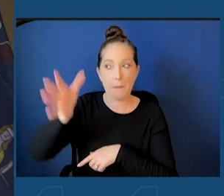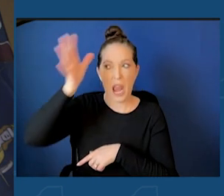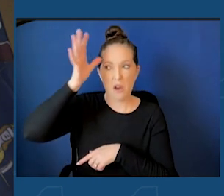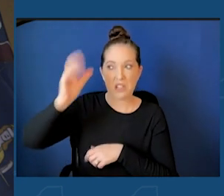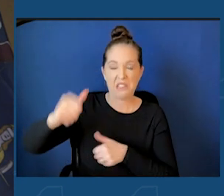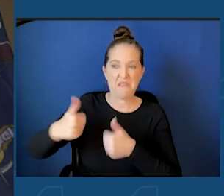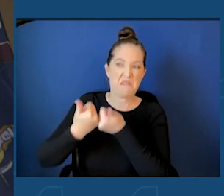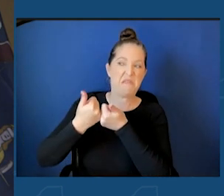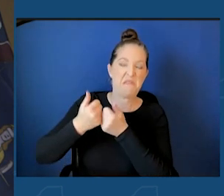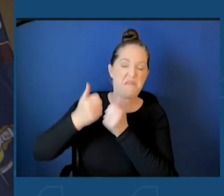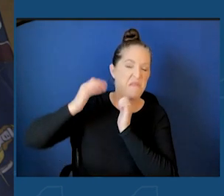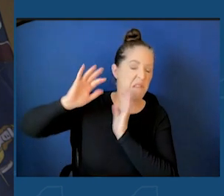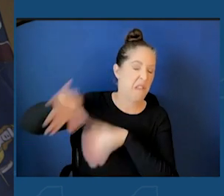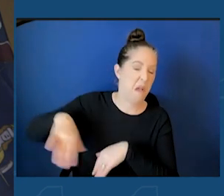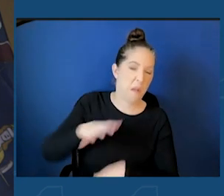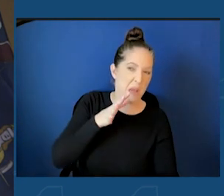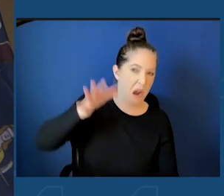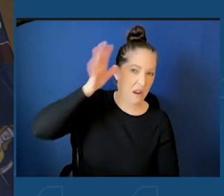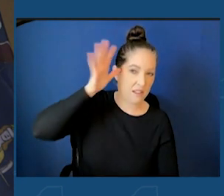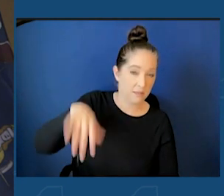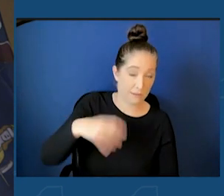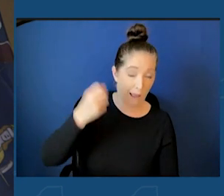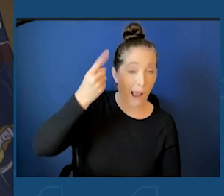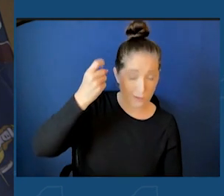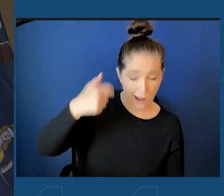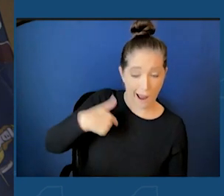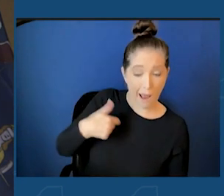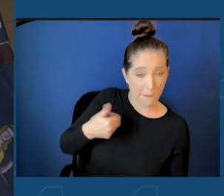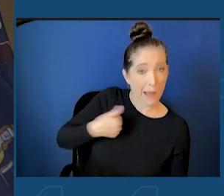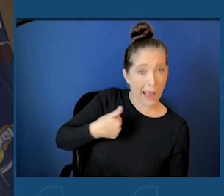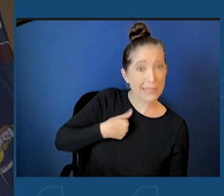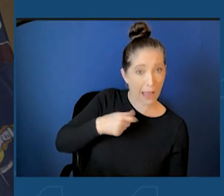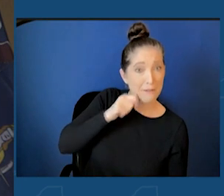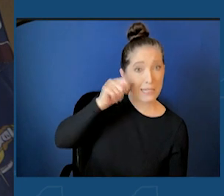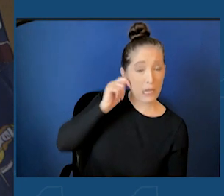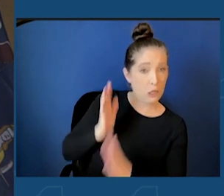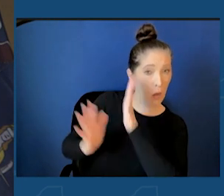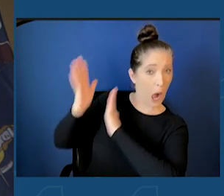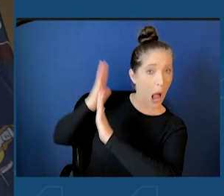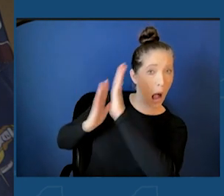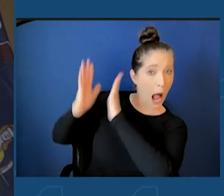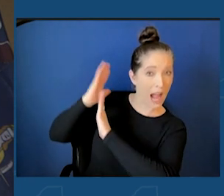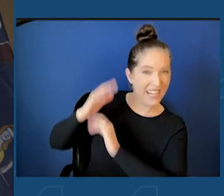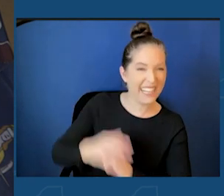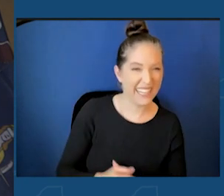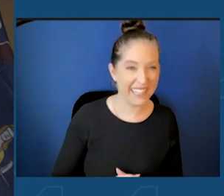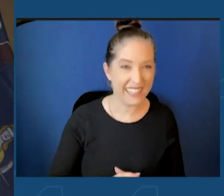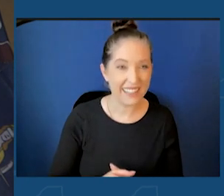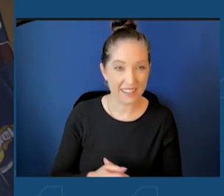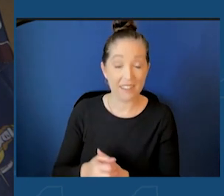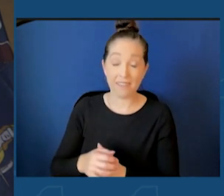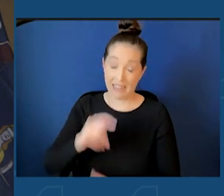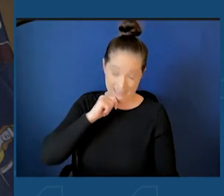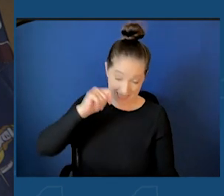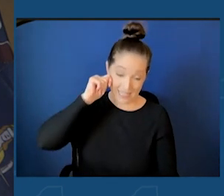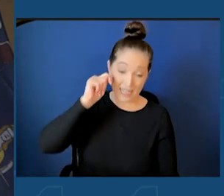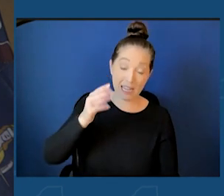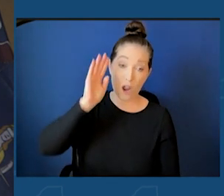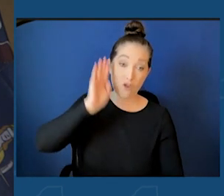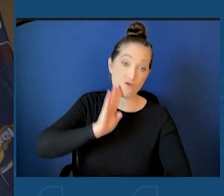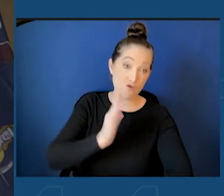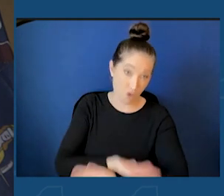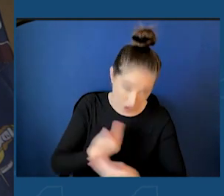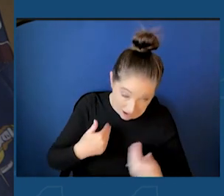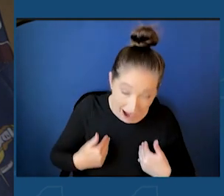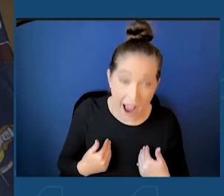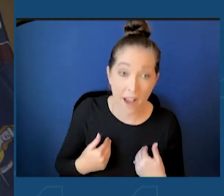once a teenager. And I actually raised a teenager, a couple of teenagers, especially a teenage daughter. We both survived the